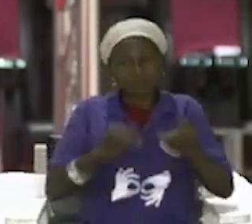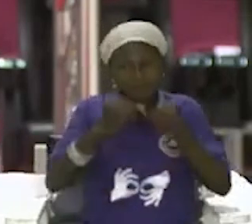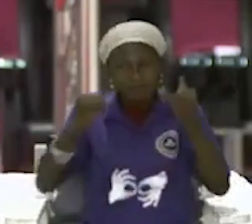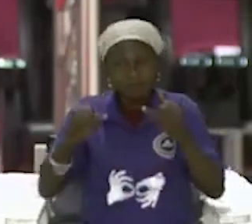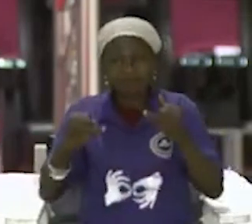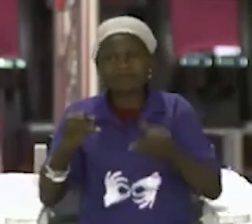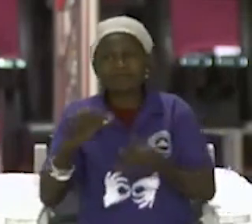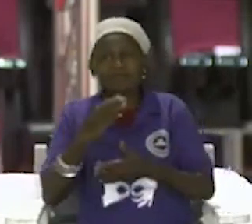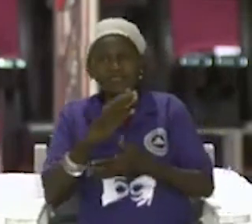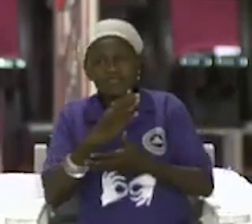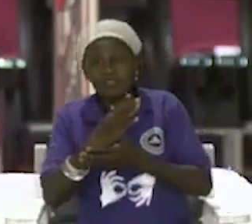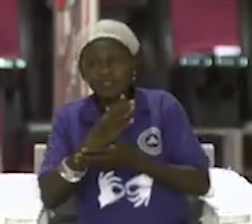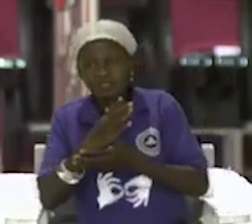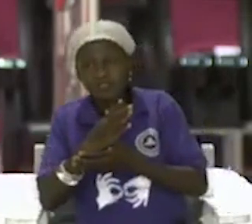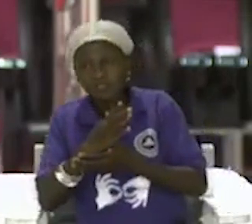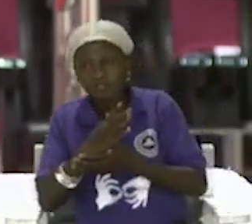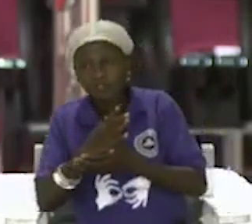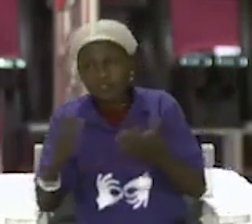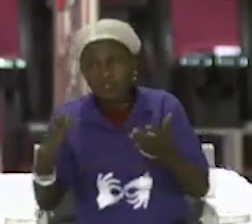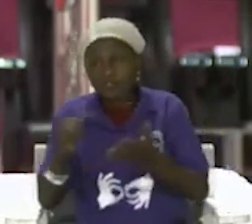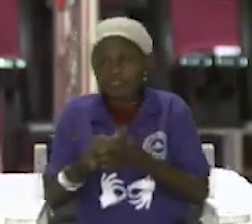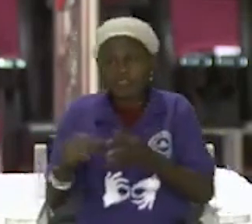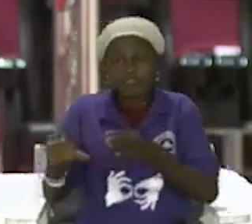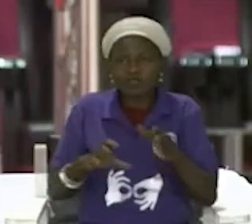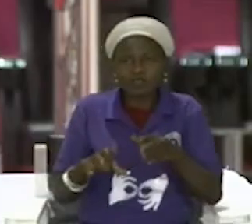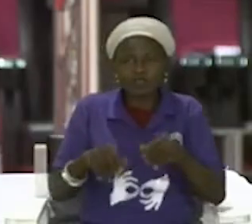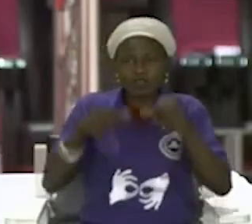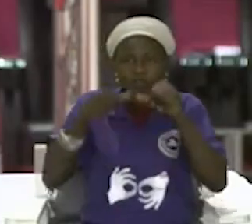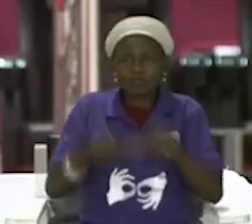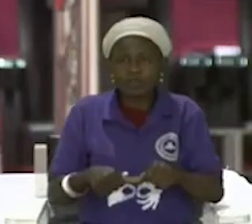amendments that have been done that are permanent.